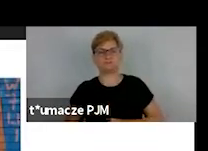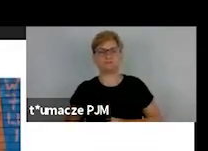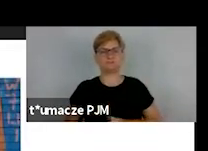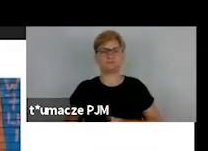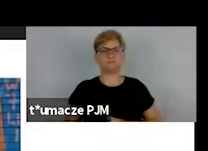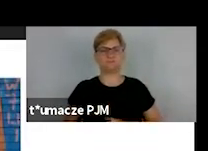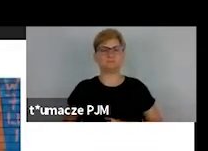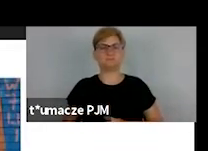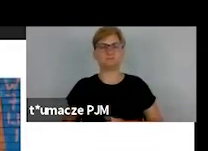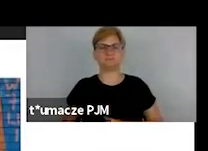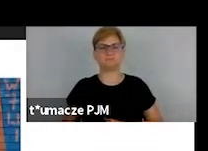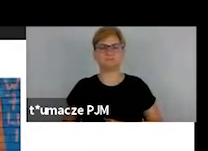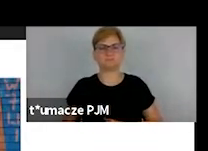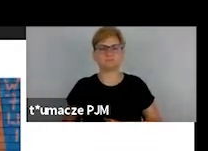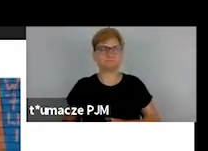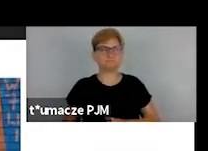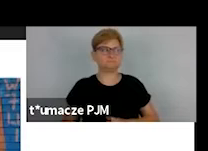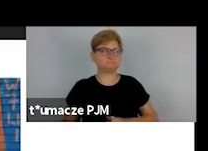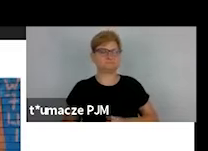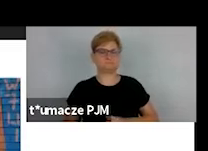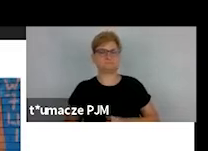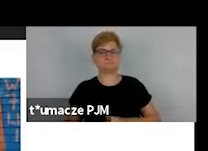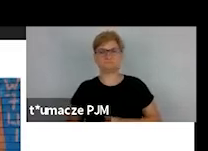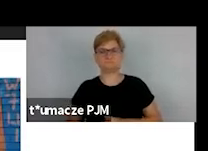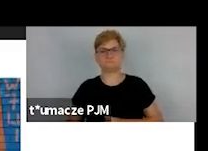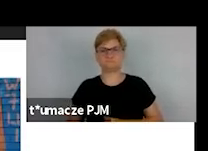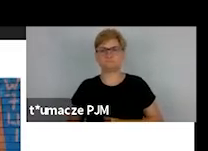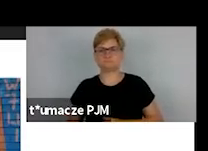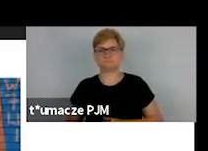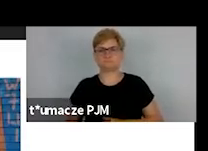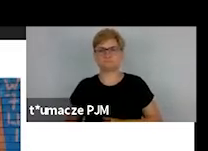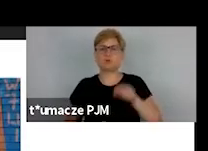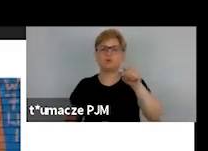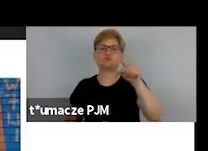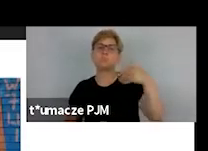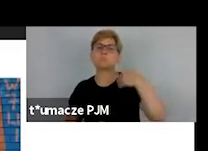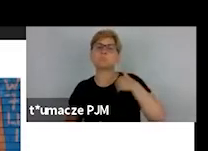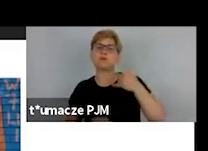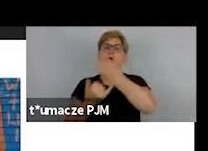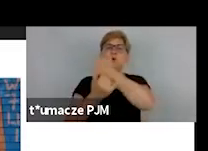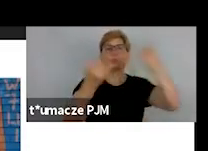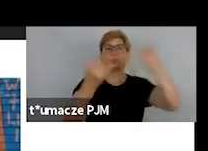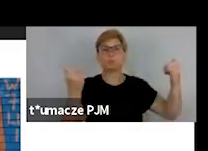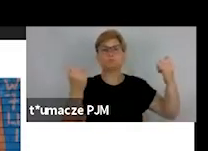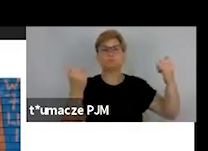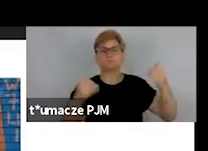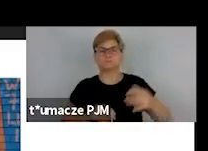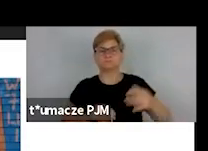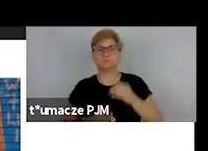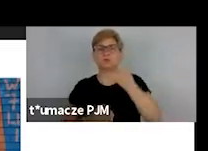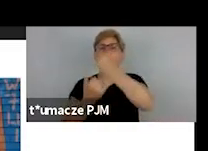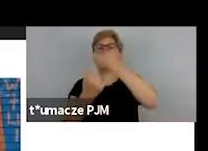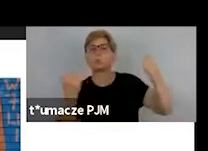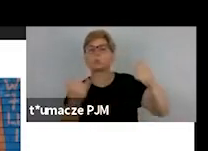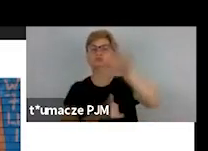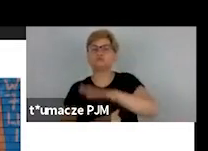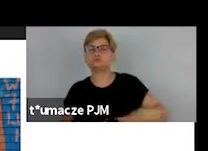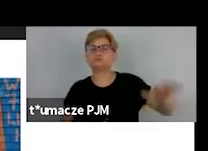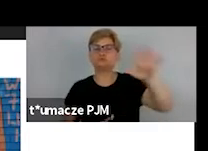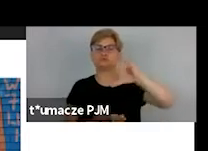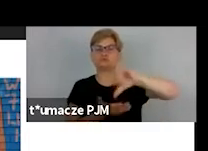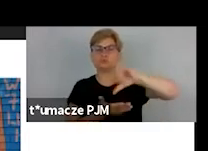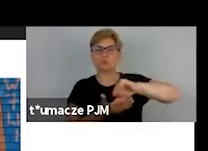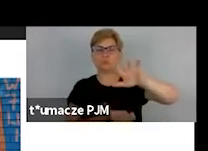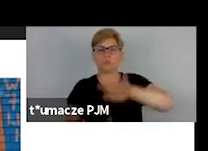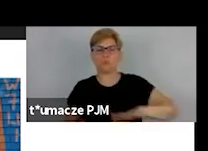These are an example of murals that we promoted, that we worked, and again, it would be community action teams that would do